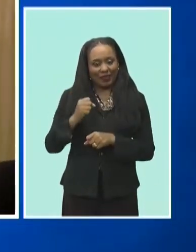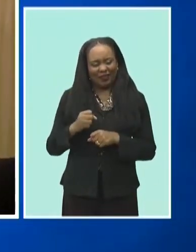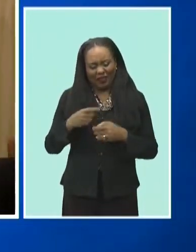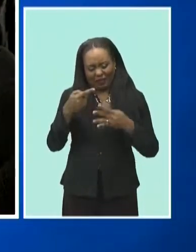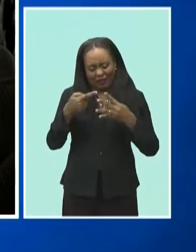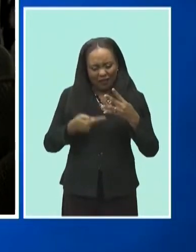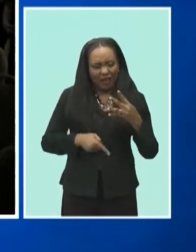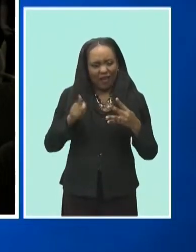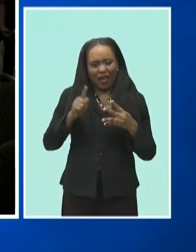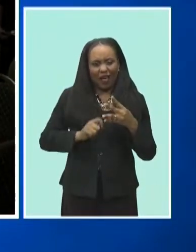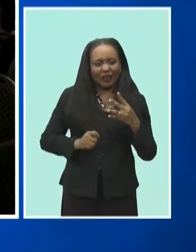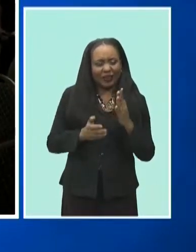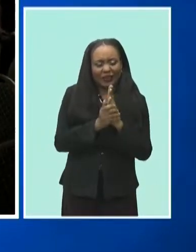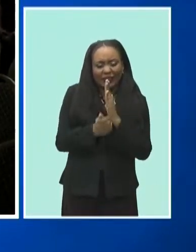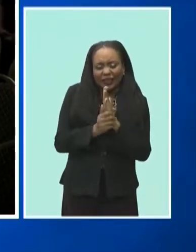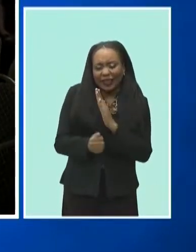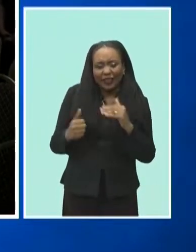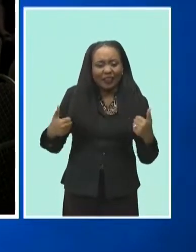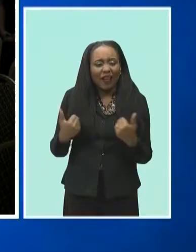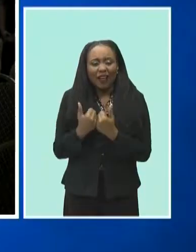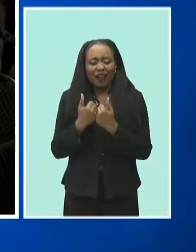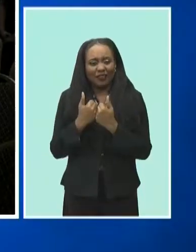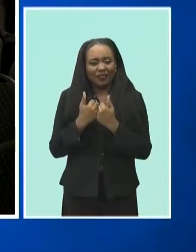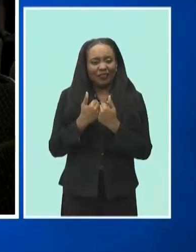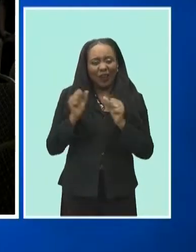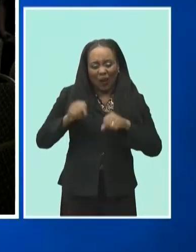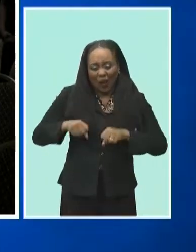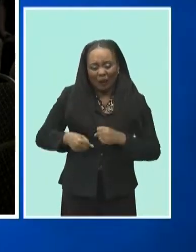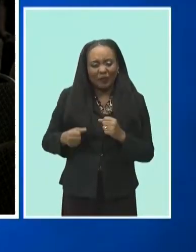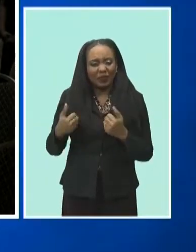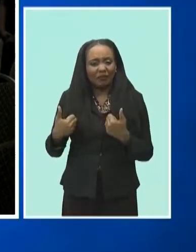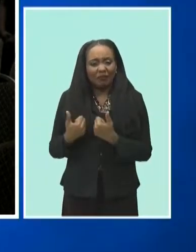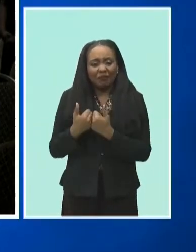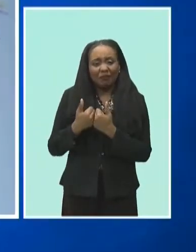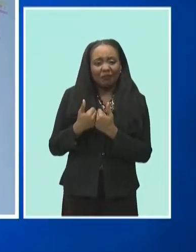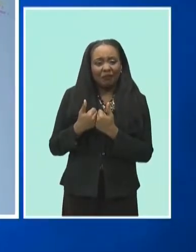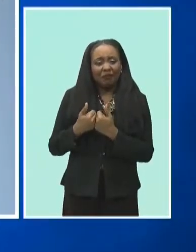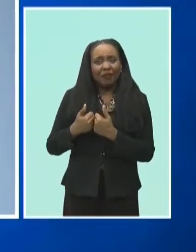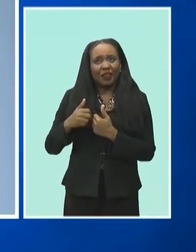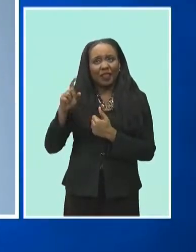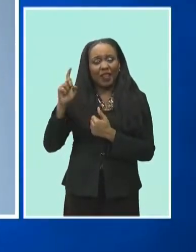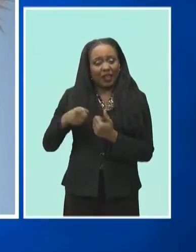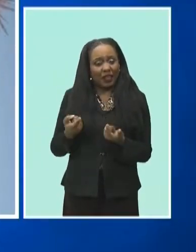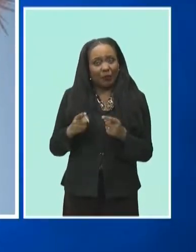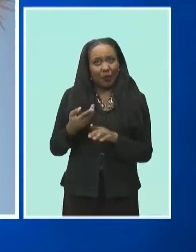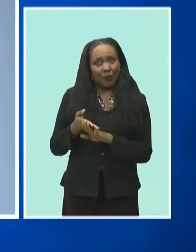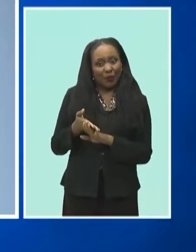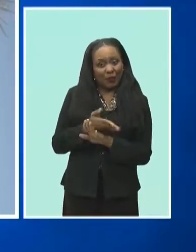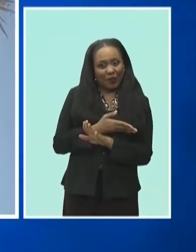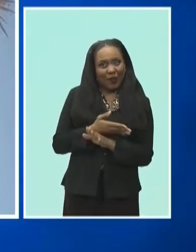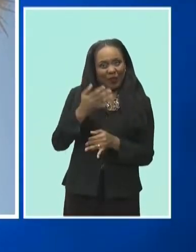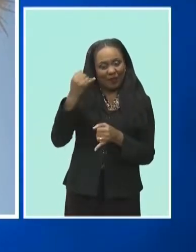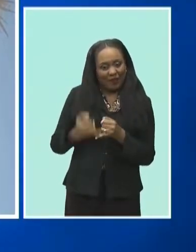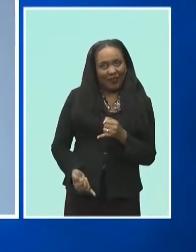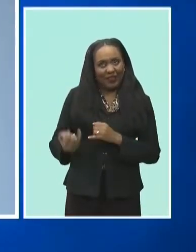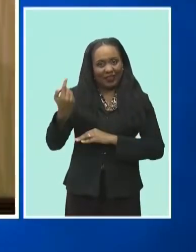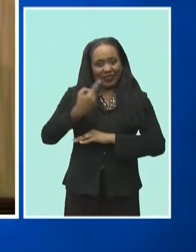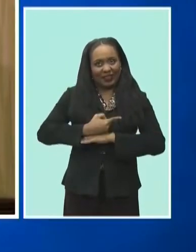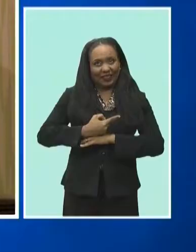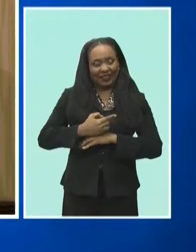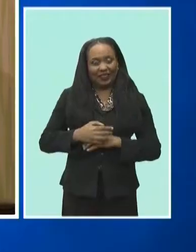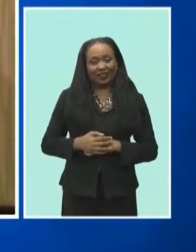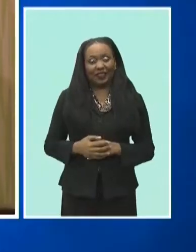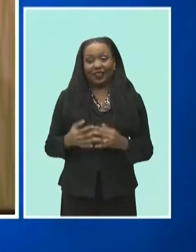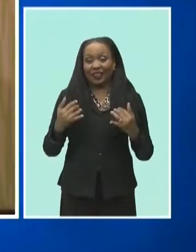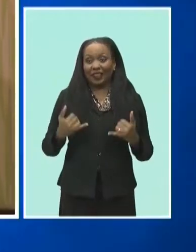series of skill and competency challenges, some of which had to be completed in the lead up to the night of the finals and on the finals night itself. Now,